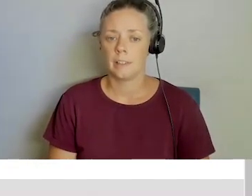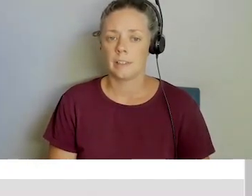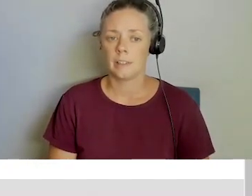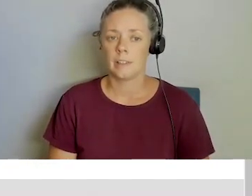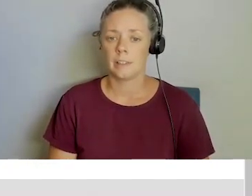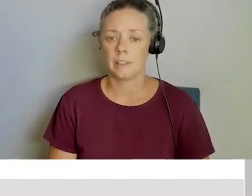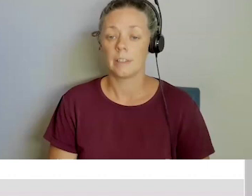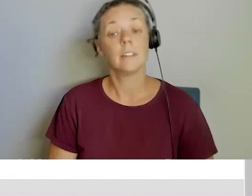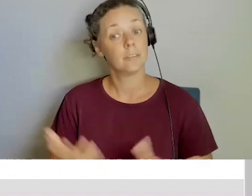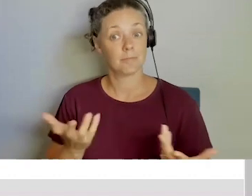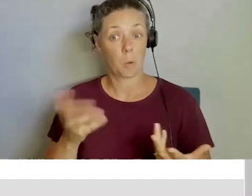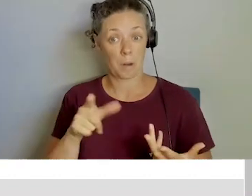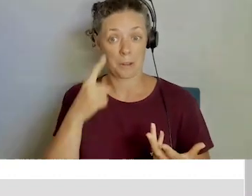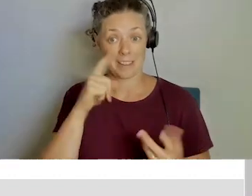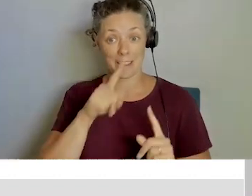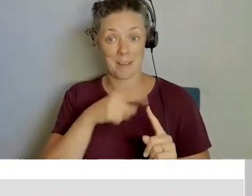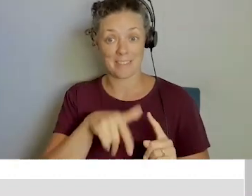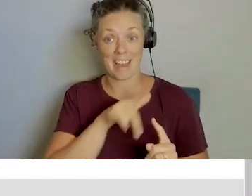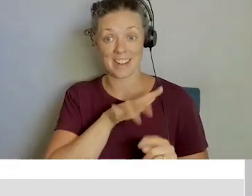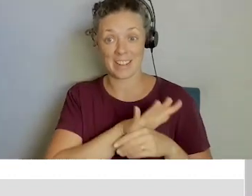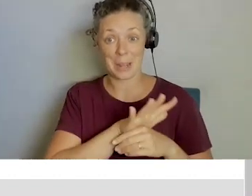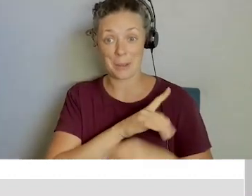So what do you guys think about the video?